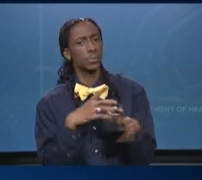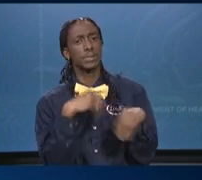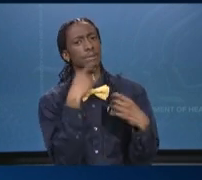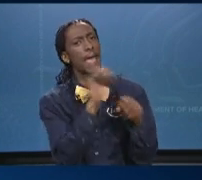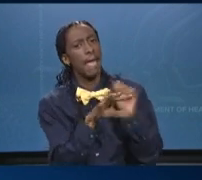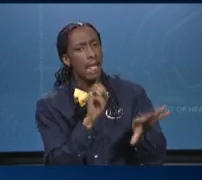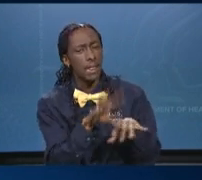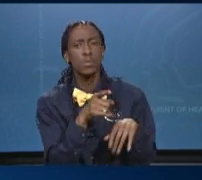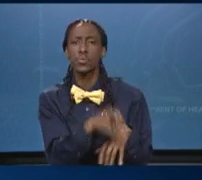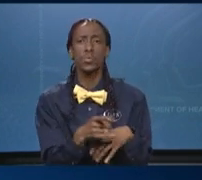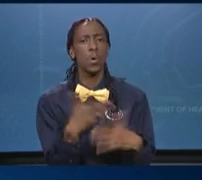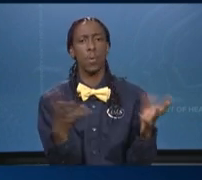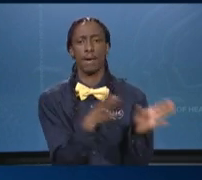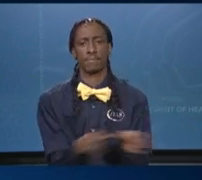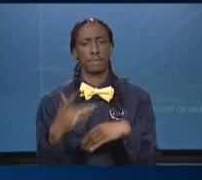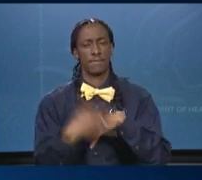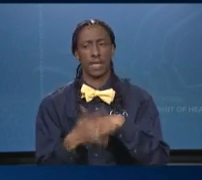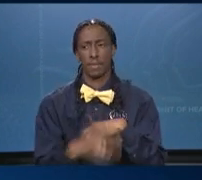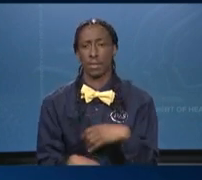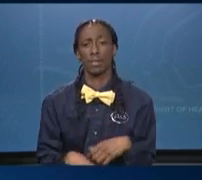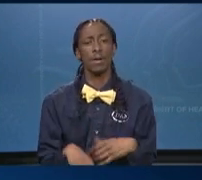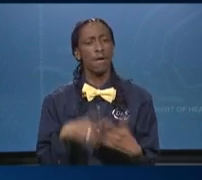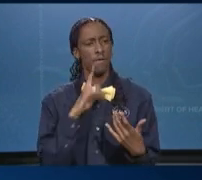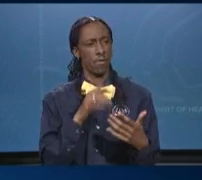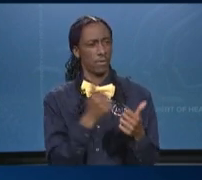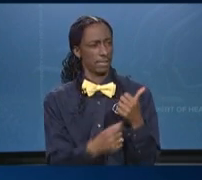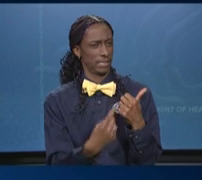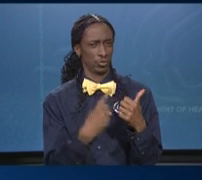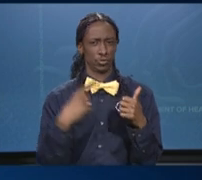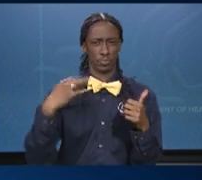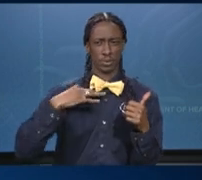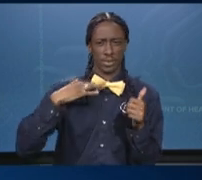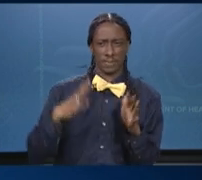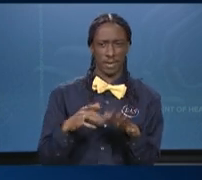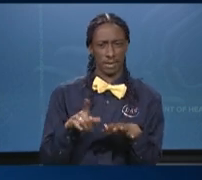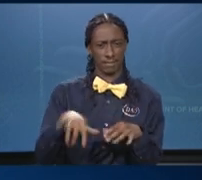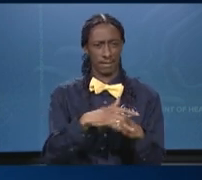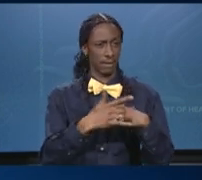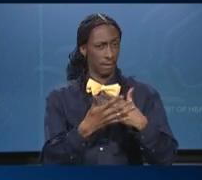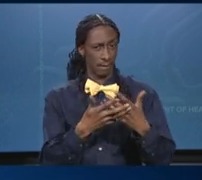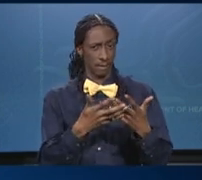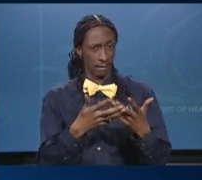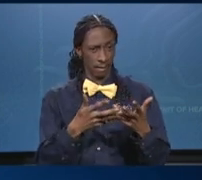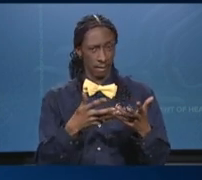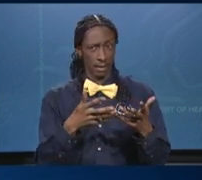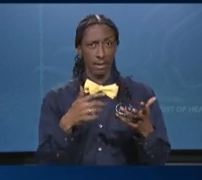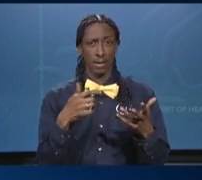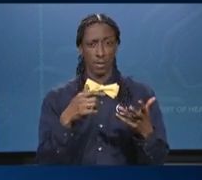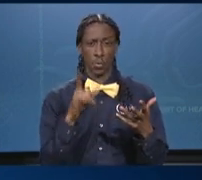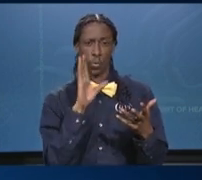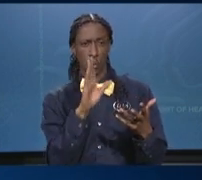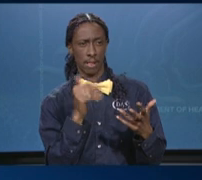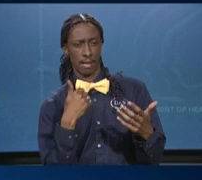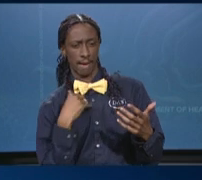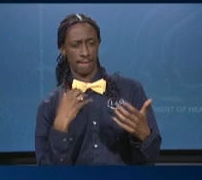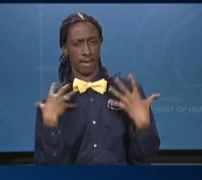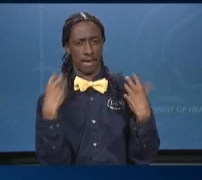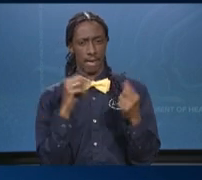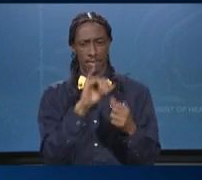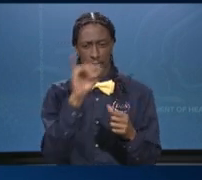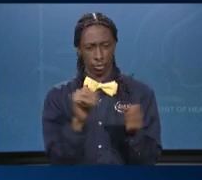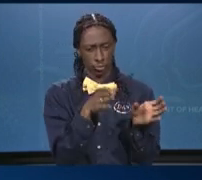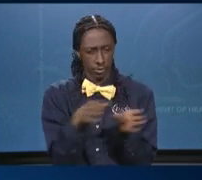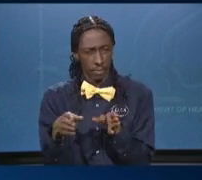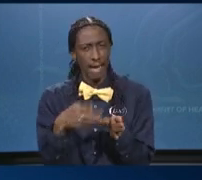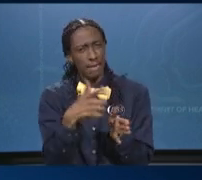did for 4 out of every 5 eligible participants in the marketplace, a health insurance plan that